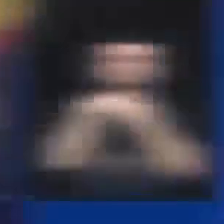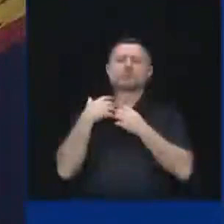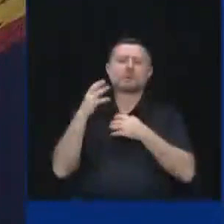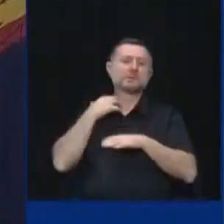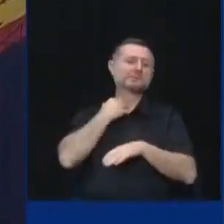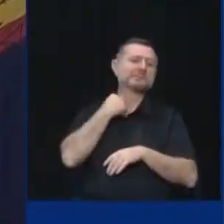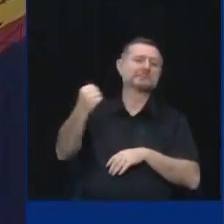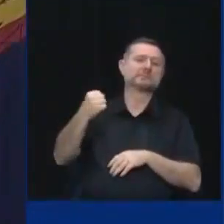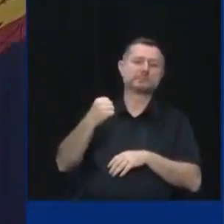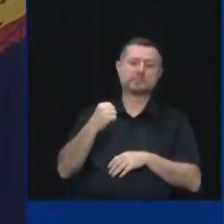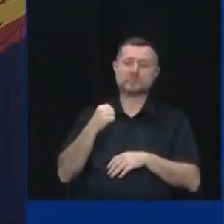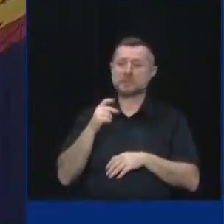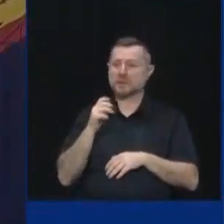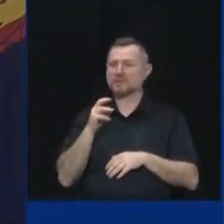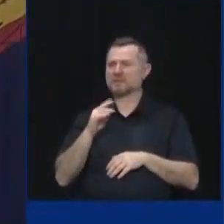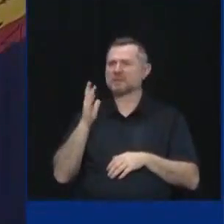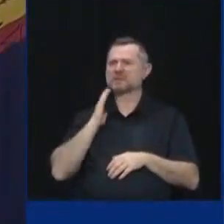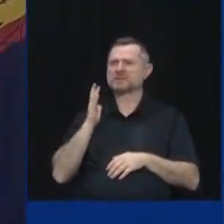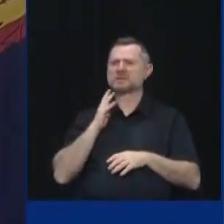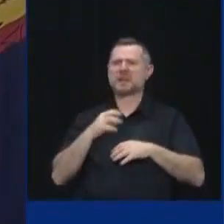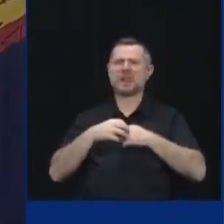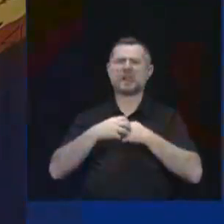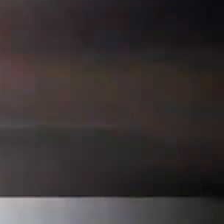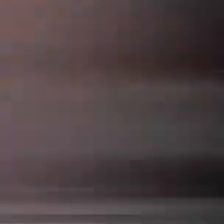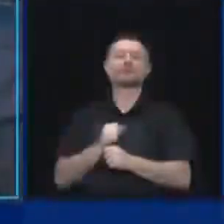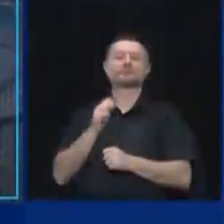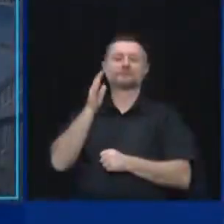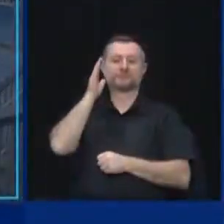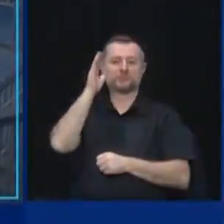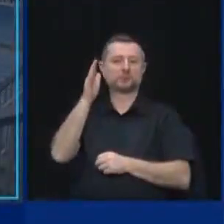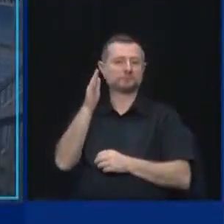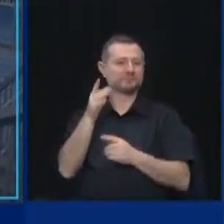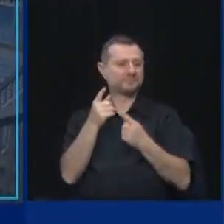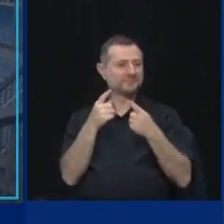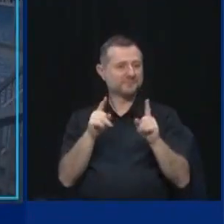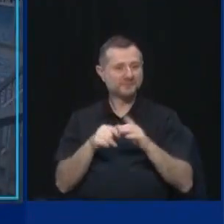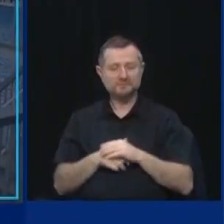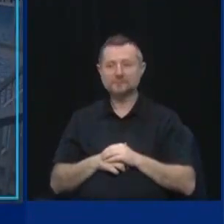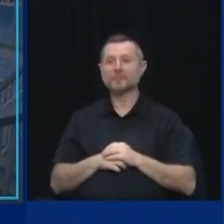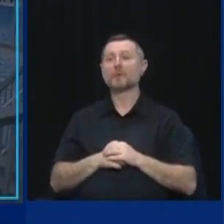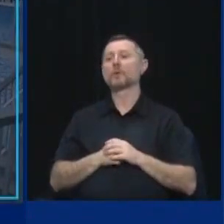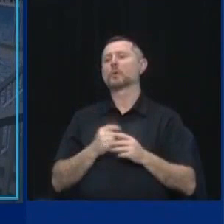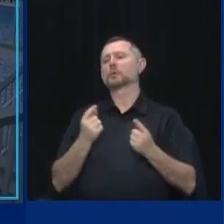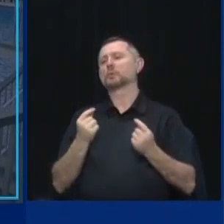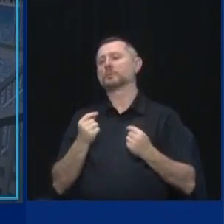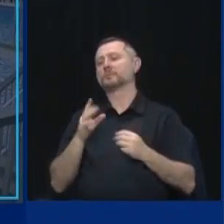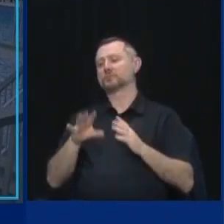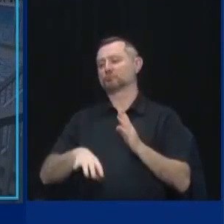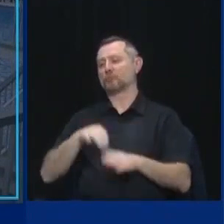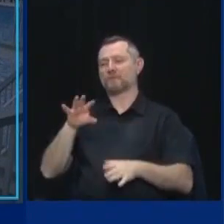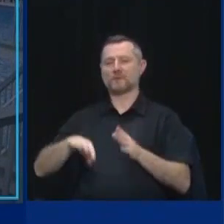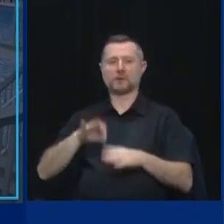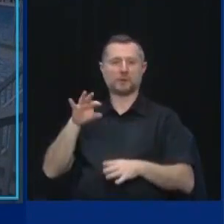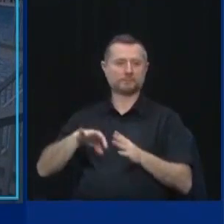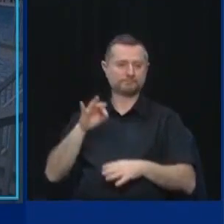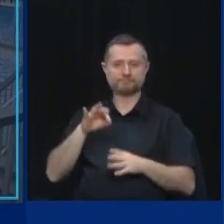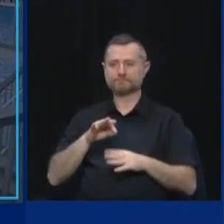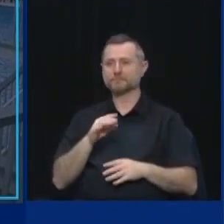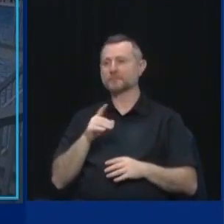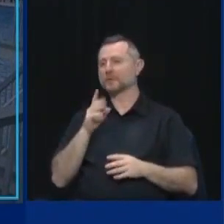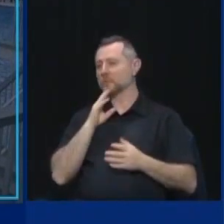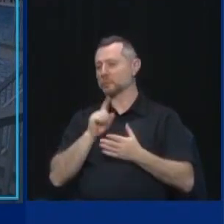17-year-olds. It's why Governor Cuomo then made this announcement. We will raffle off on a weekly